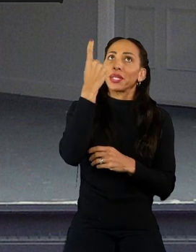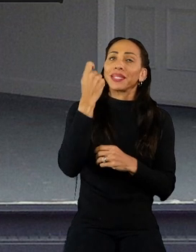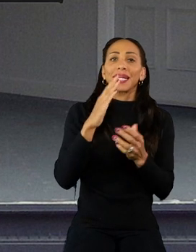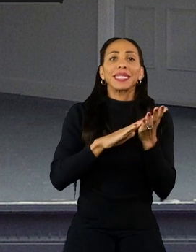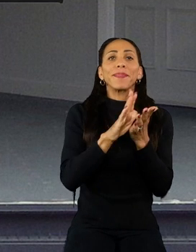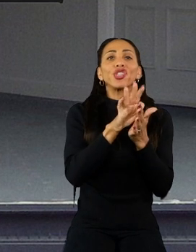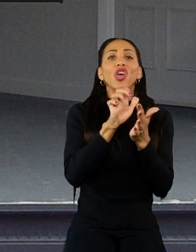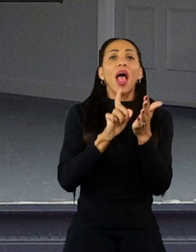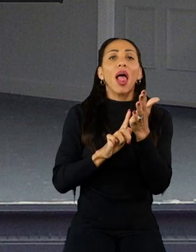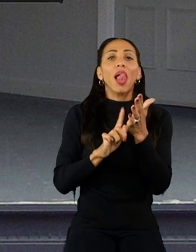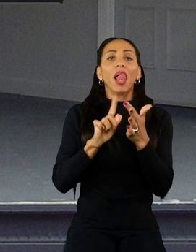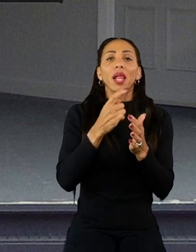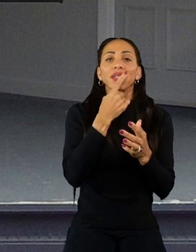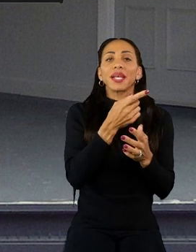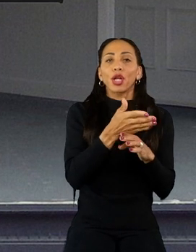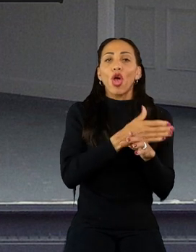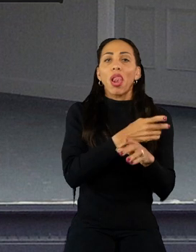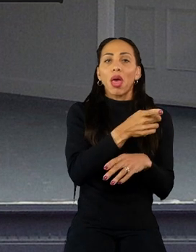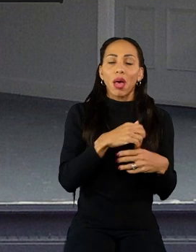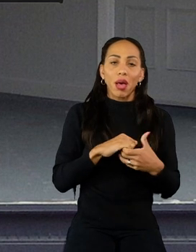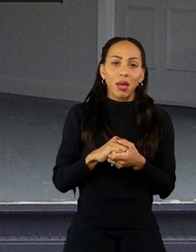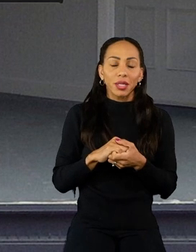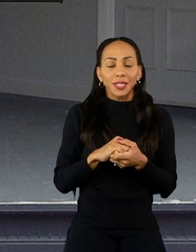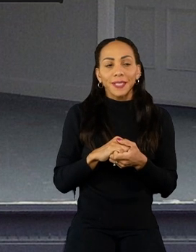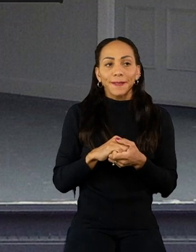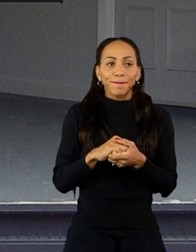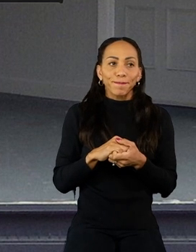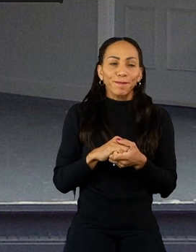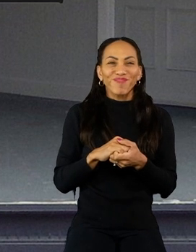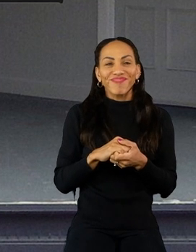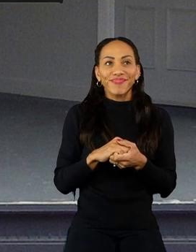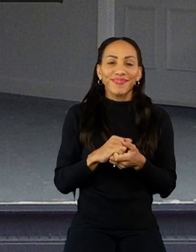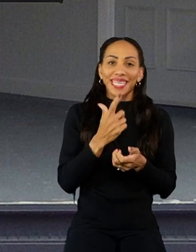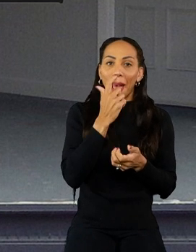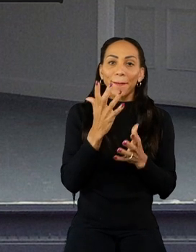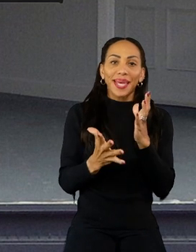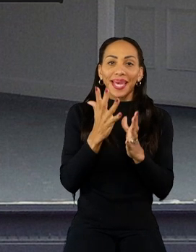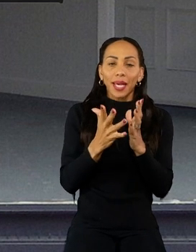it can be quite difficult to get your head around. But even as Michelle said earlier,